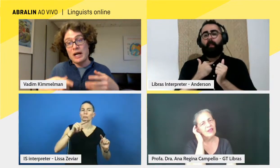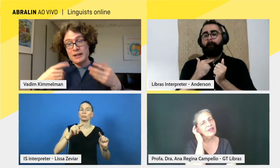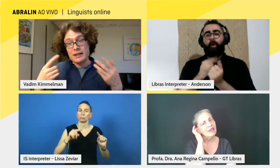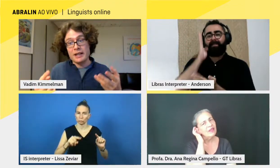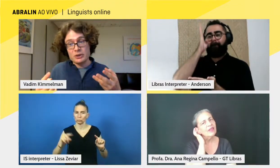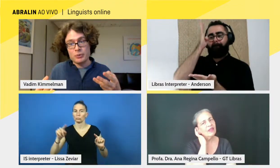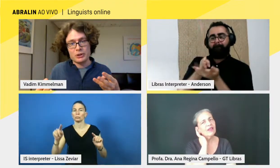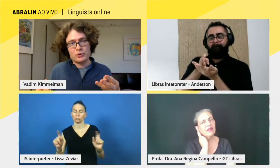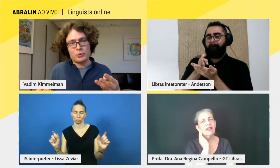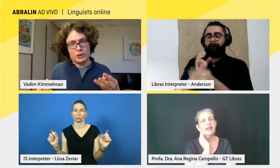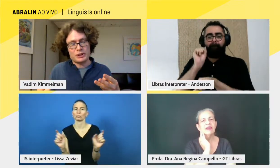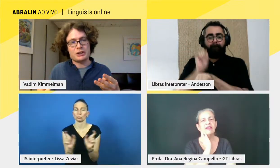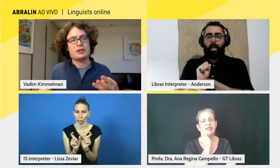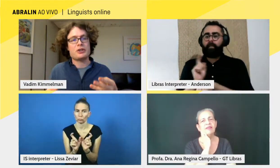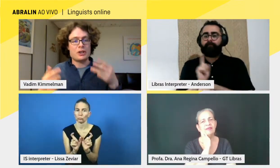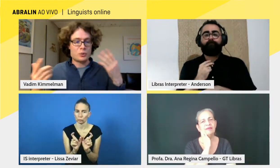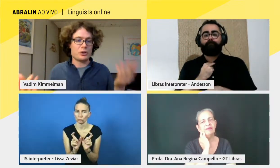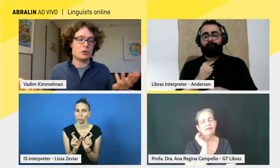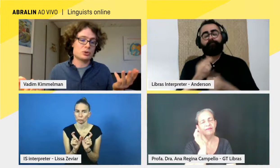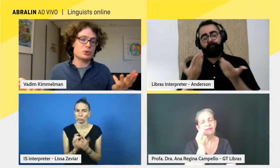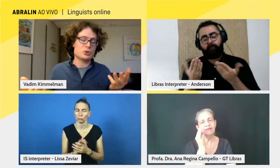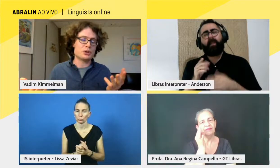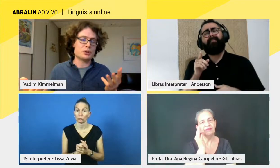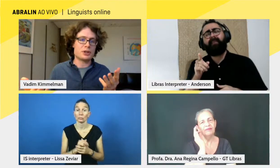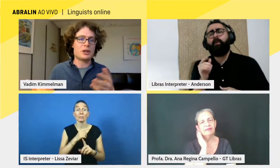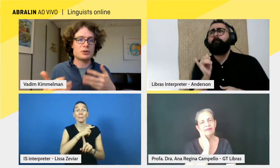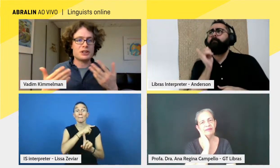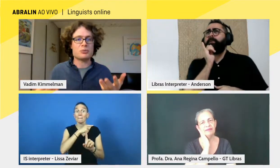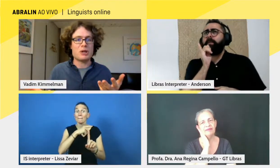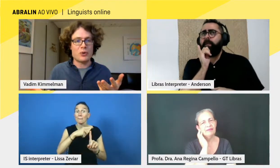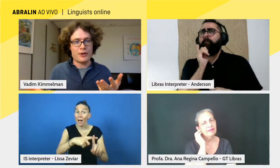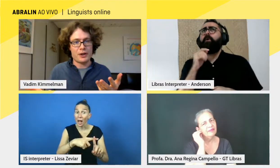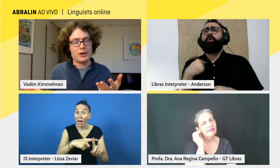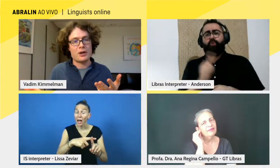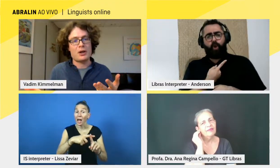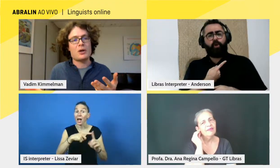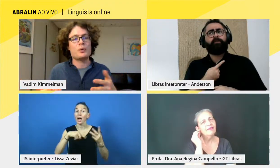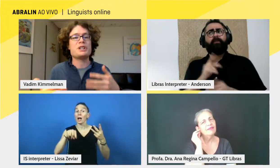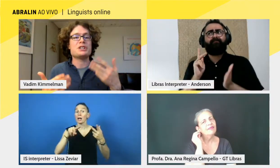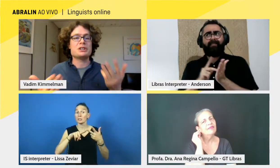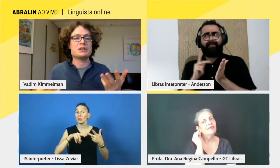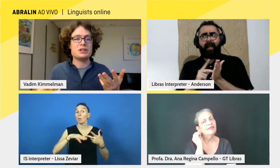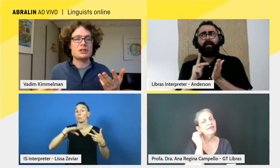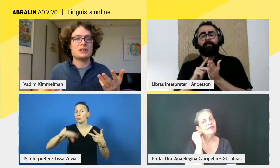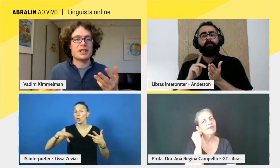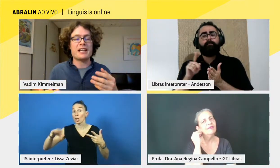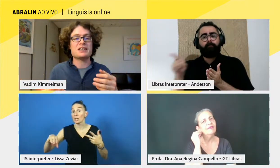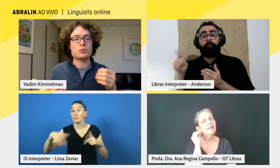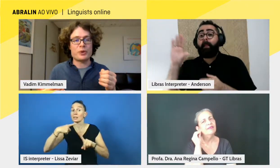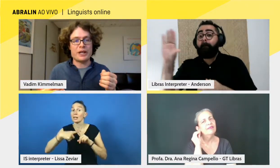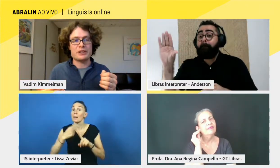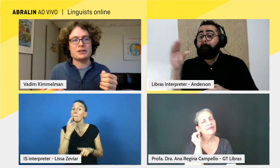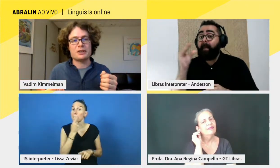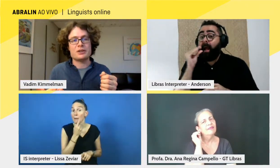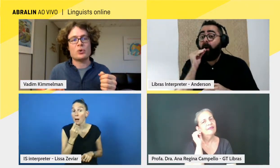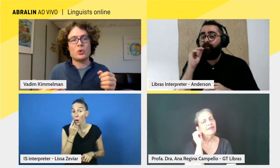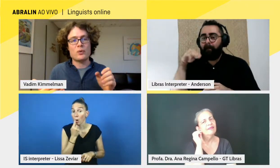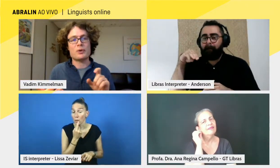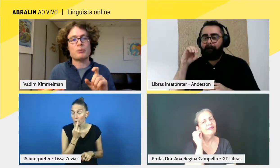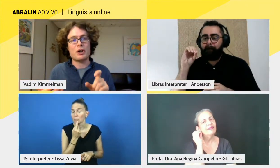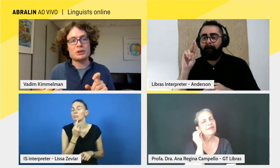And one aspect of prosody that we also took into account is mouthing, which indeed can